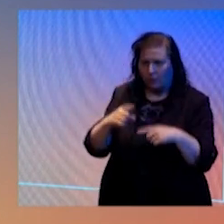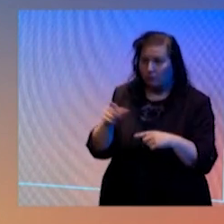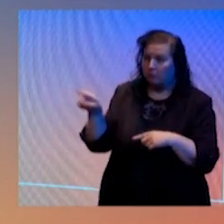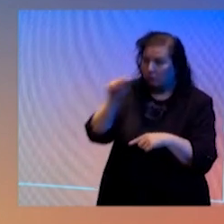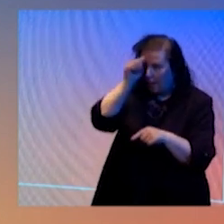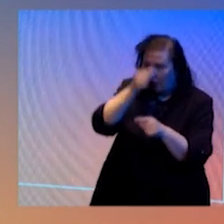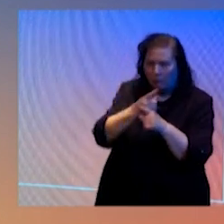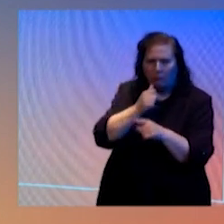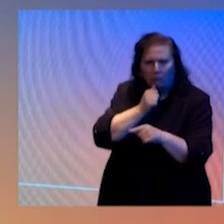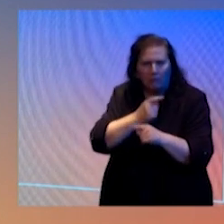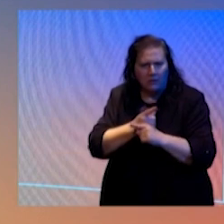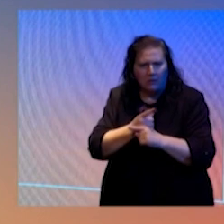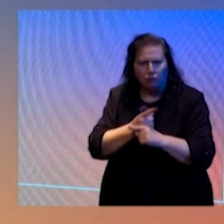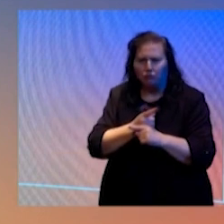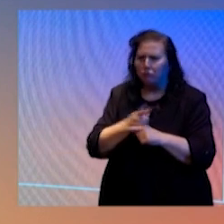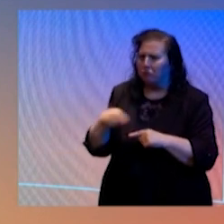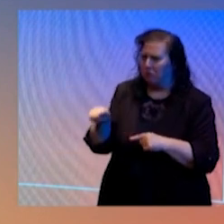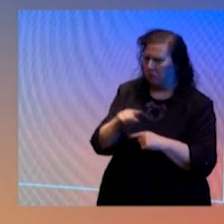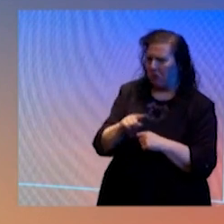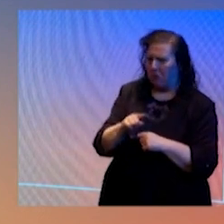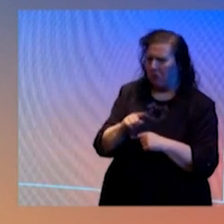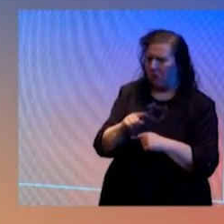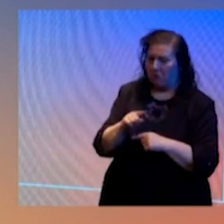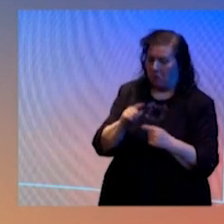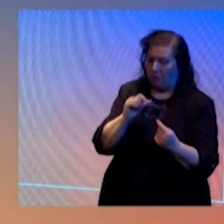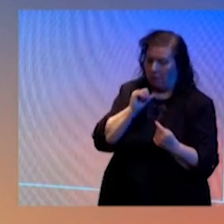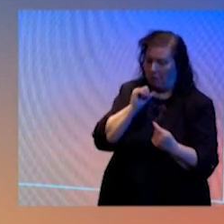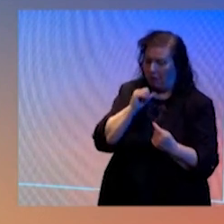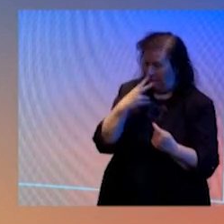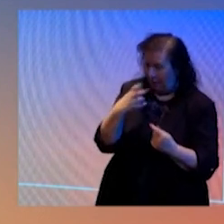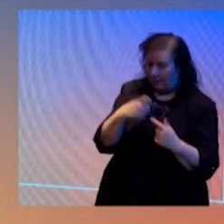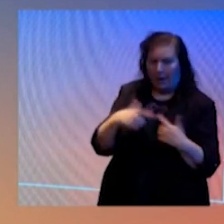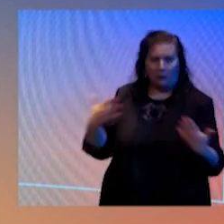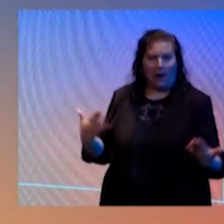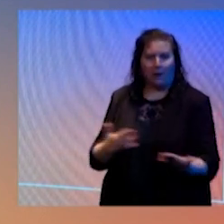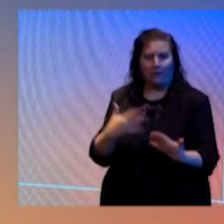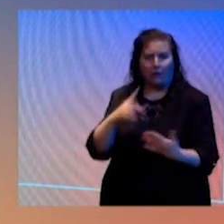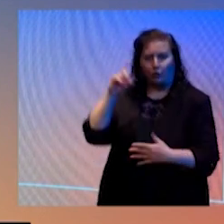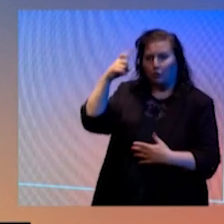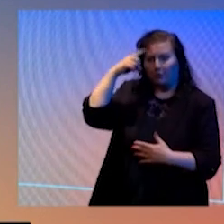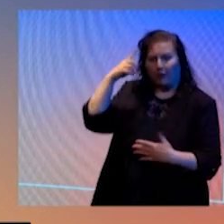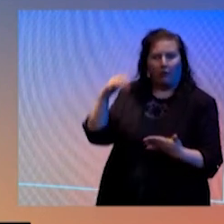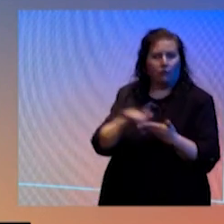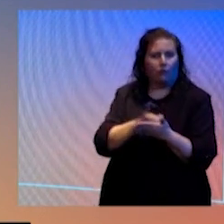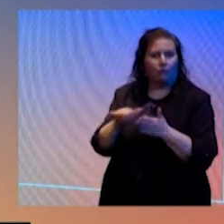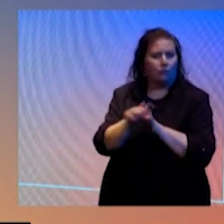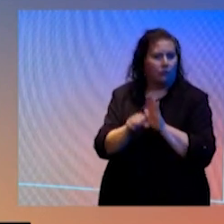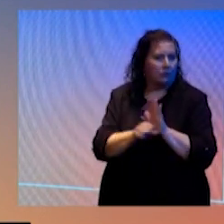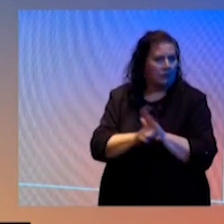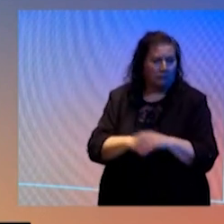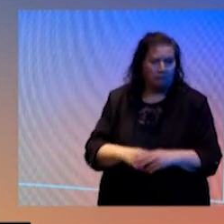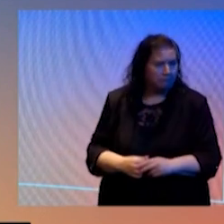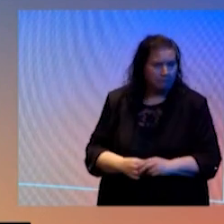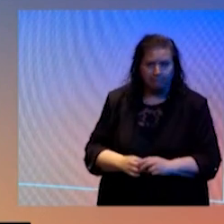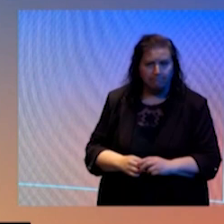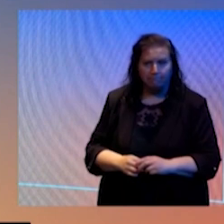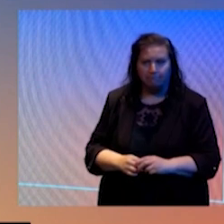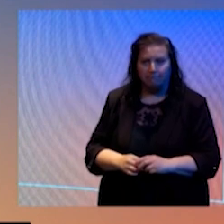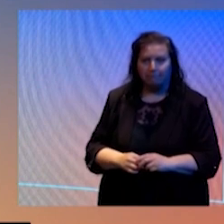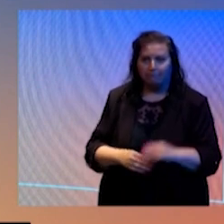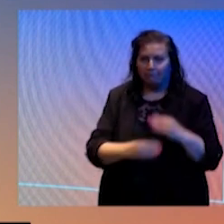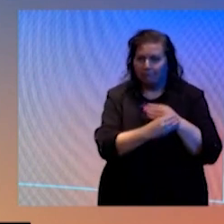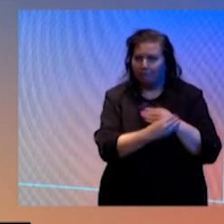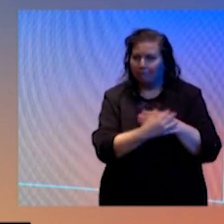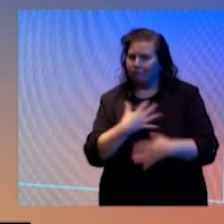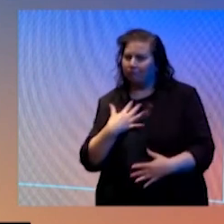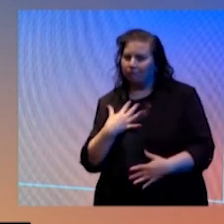siblings, and very likely that I would not be standing before you with this honor to be the governor of the state of New York. That's how it all comes